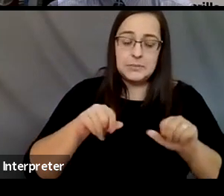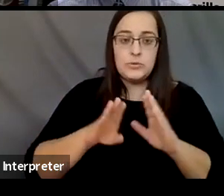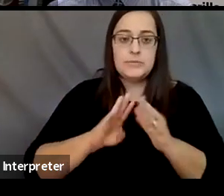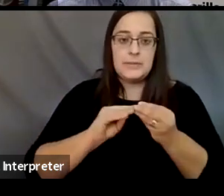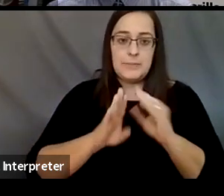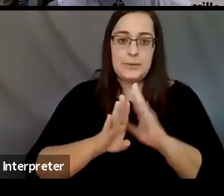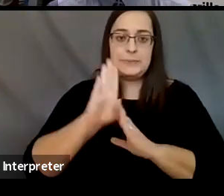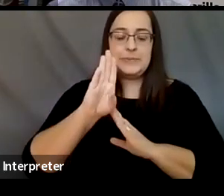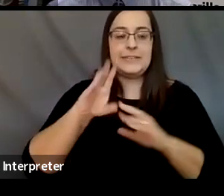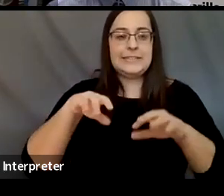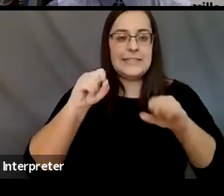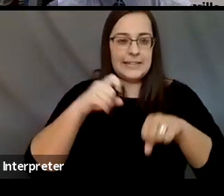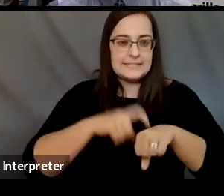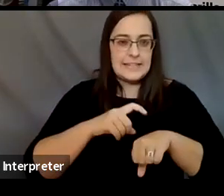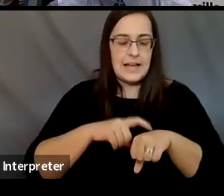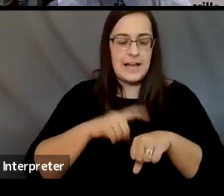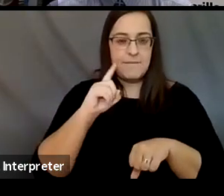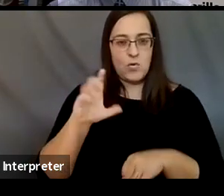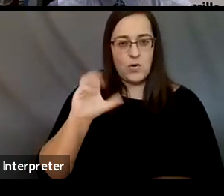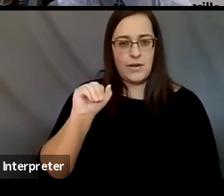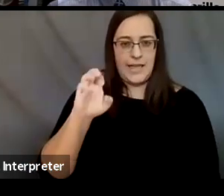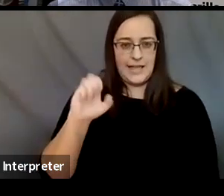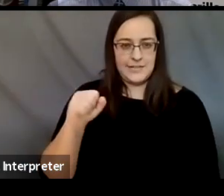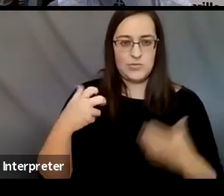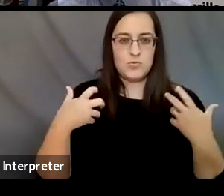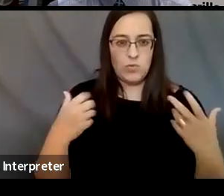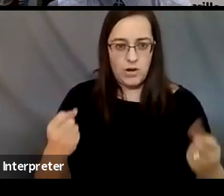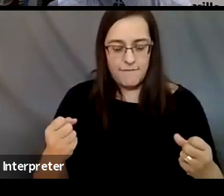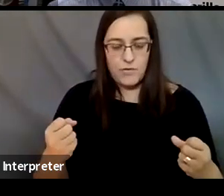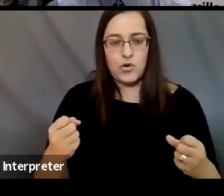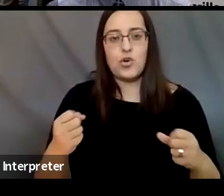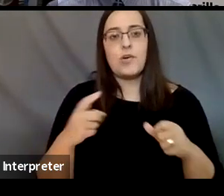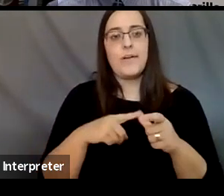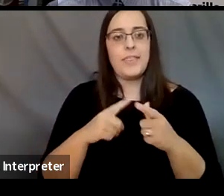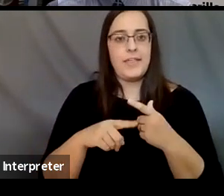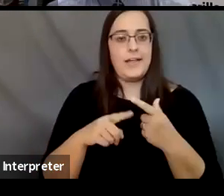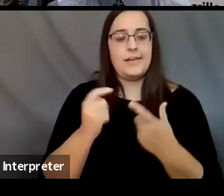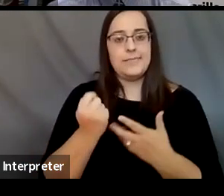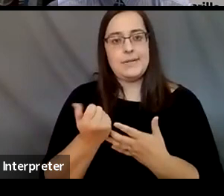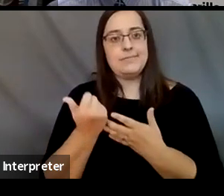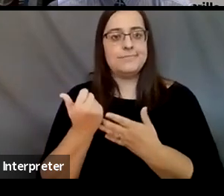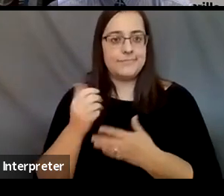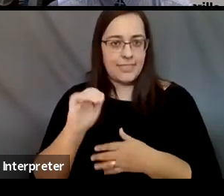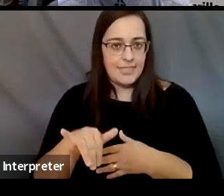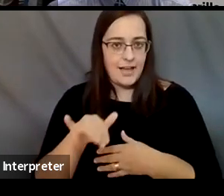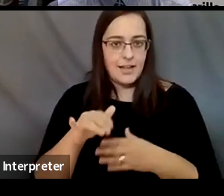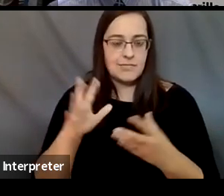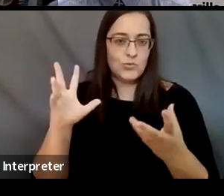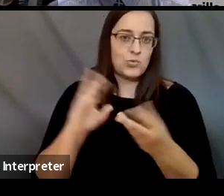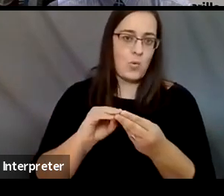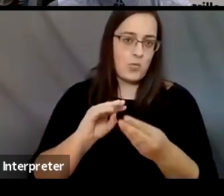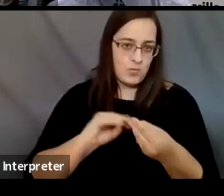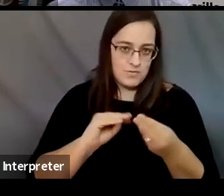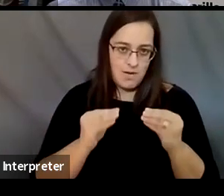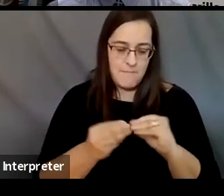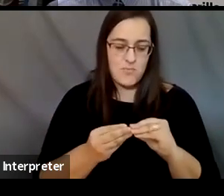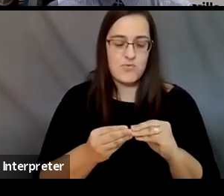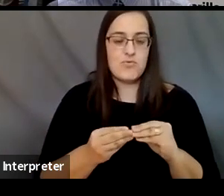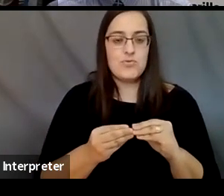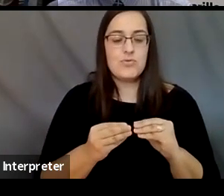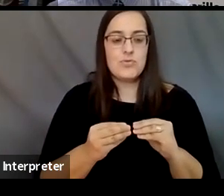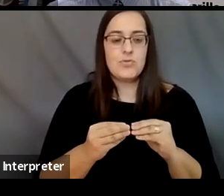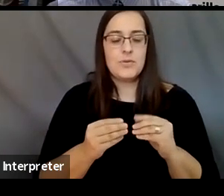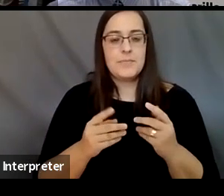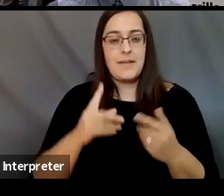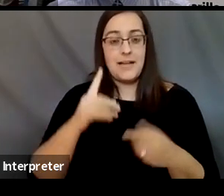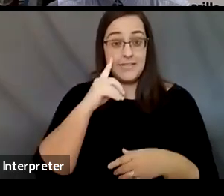little while for cases to recover and then to roll off, and so we. And I think that, as